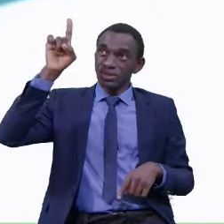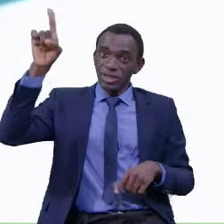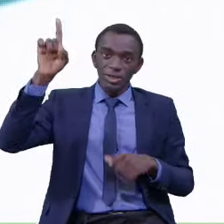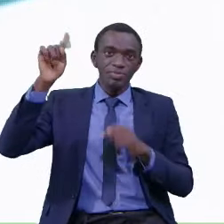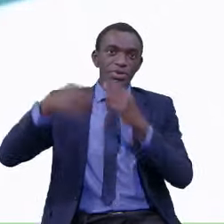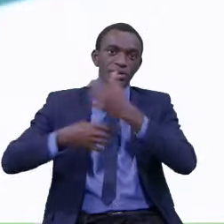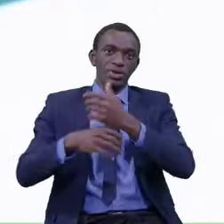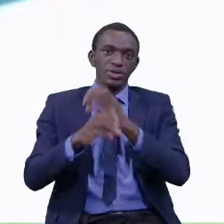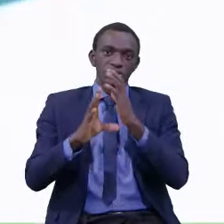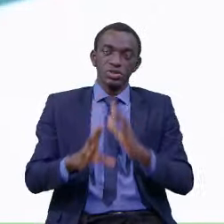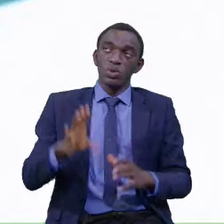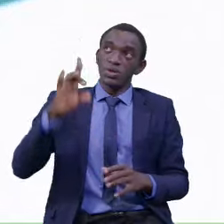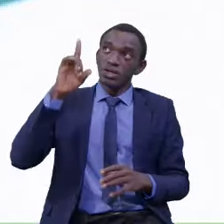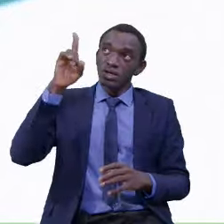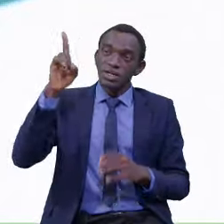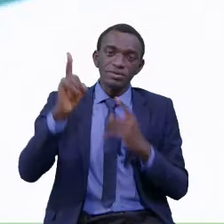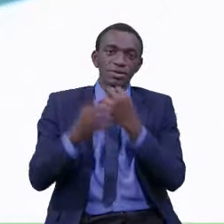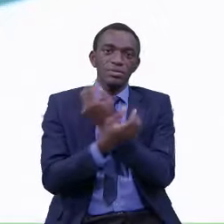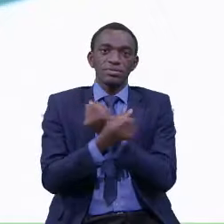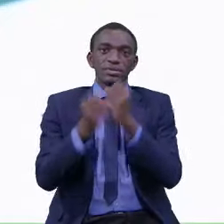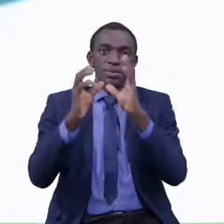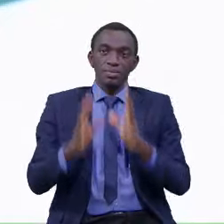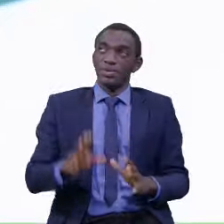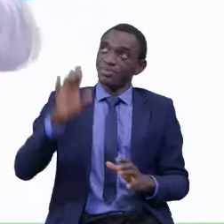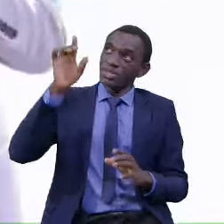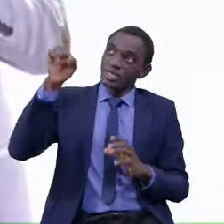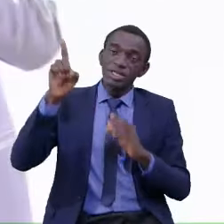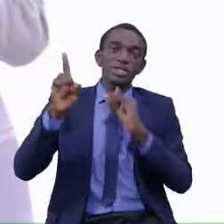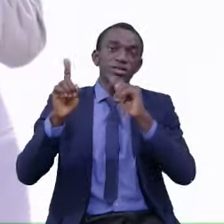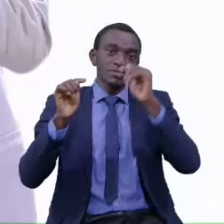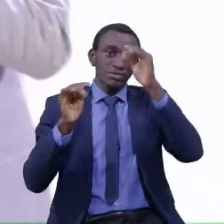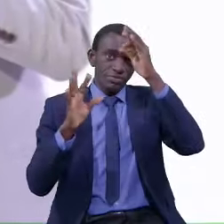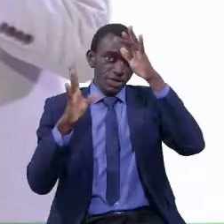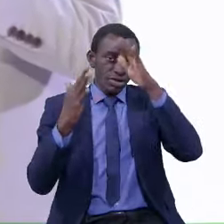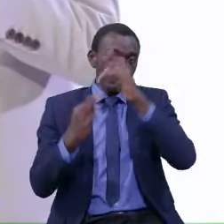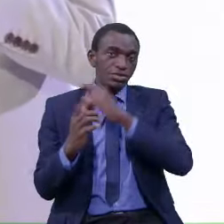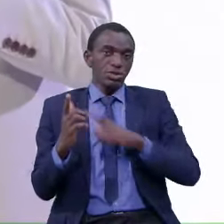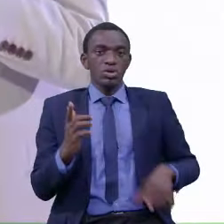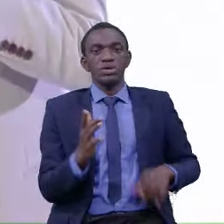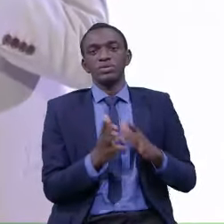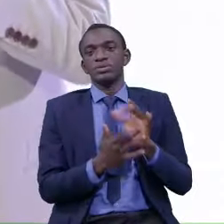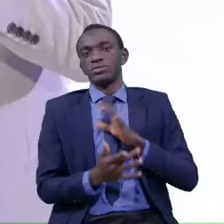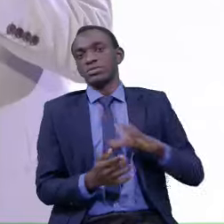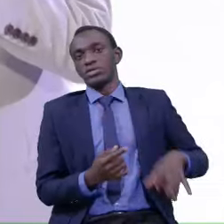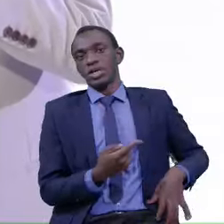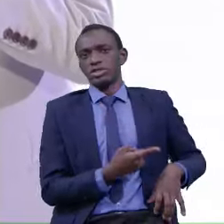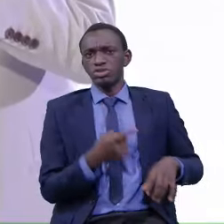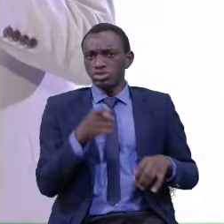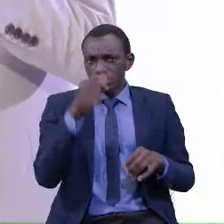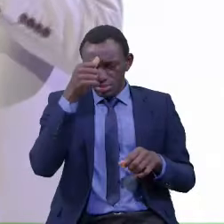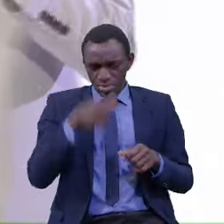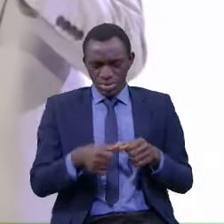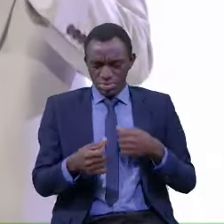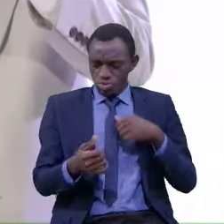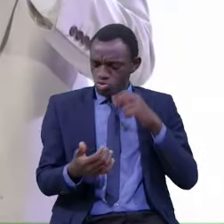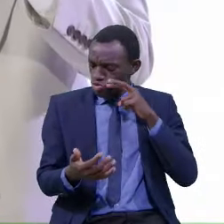the Redeemer, he the Father of the Lord Jesus. Can remember, I'm looking at that scripture and I'm